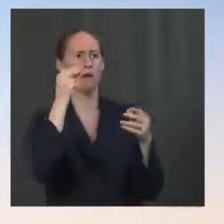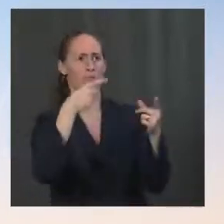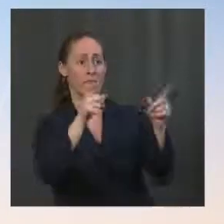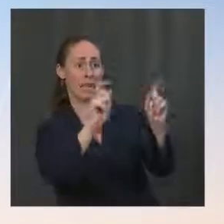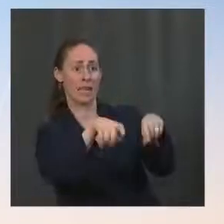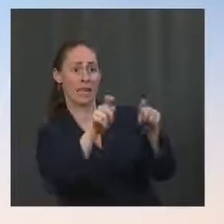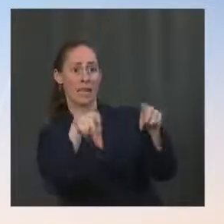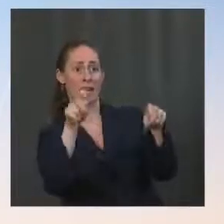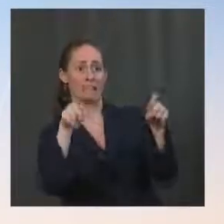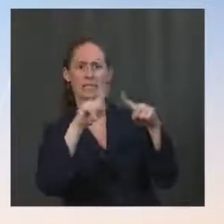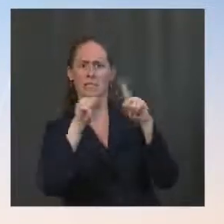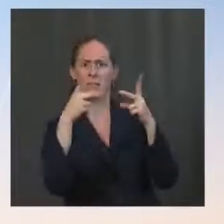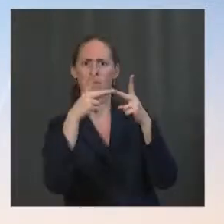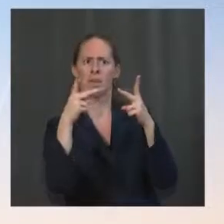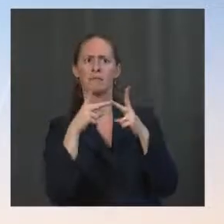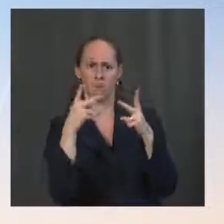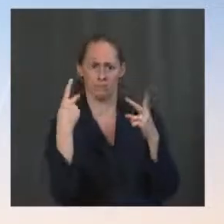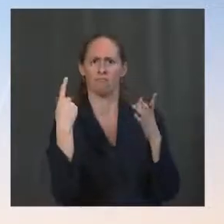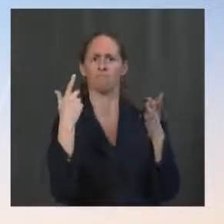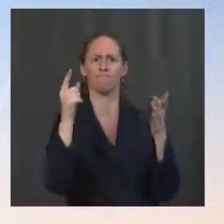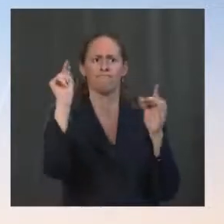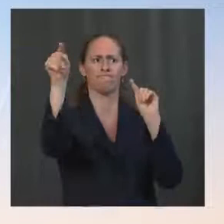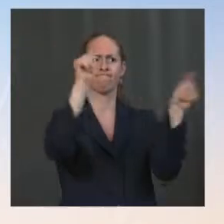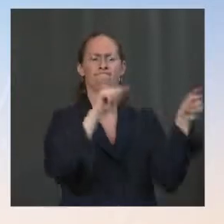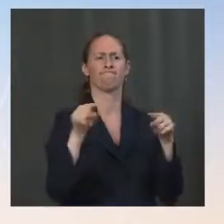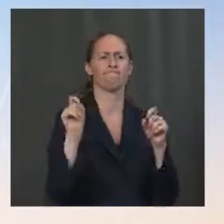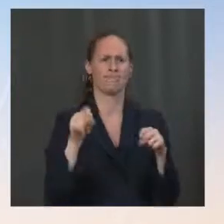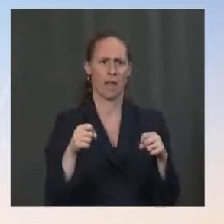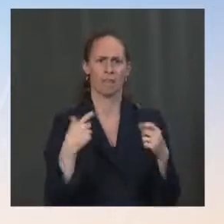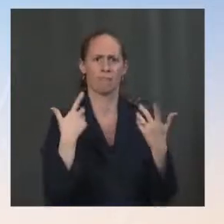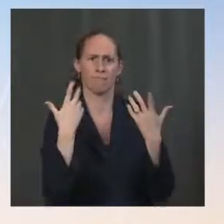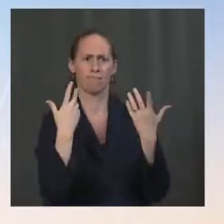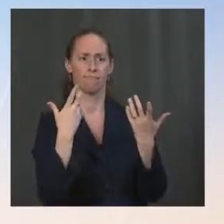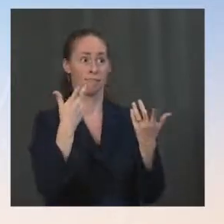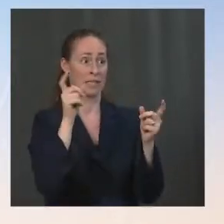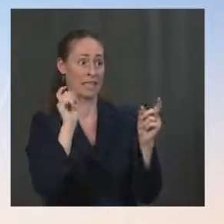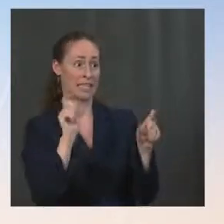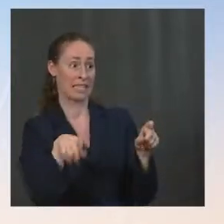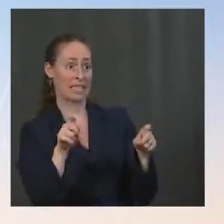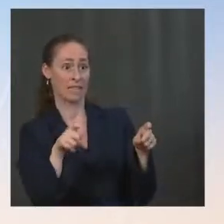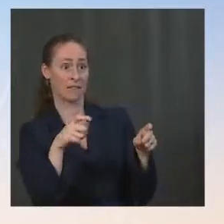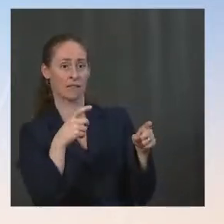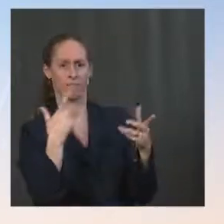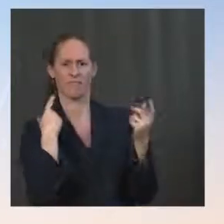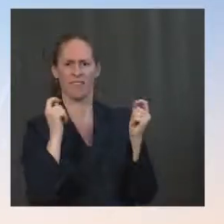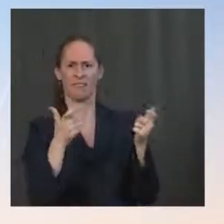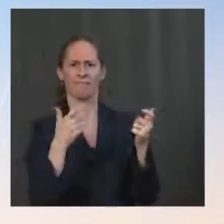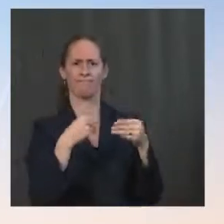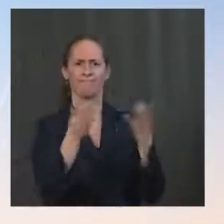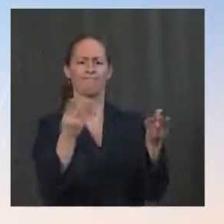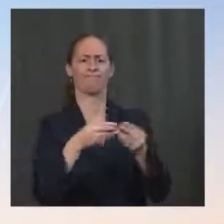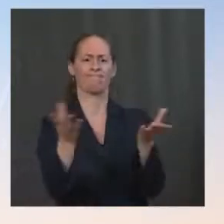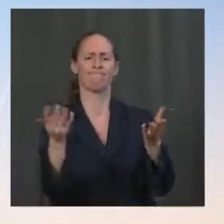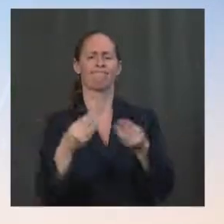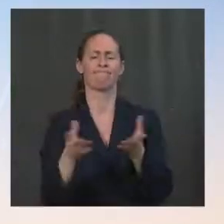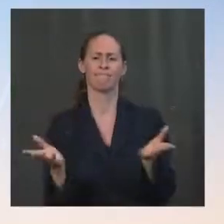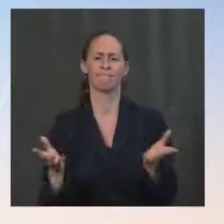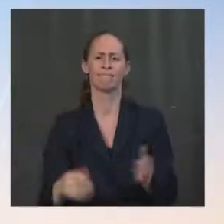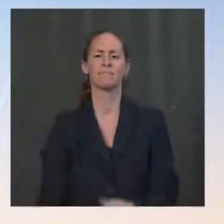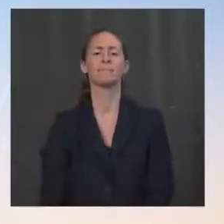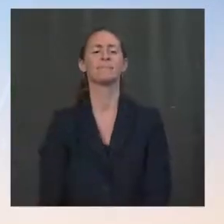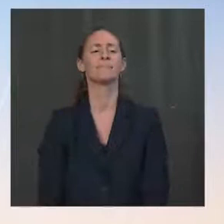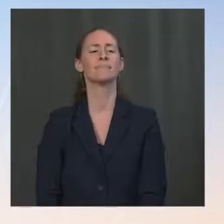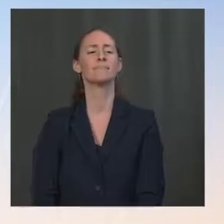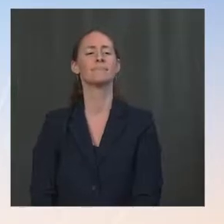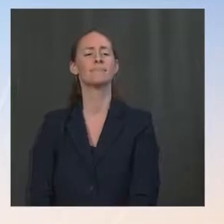places where individuals are landing to provide it as quickly as possible on landing. In terms of what steps are taking, everyone is